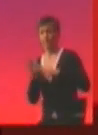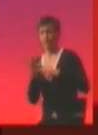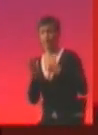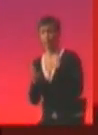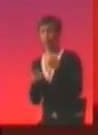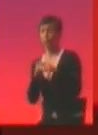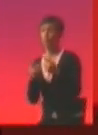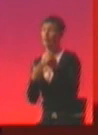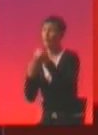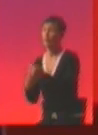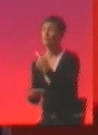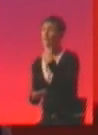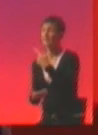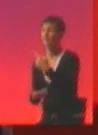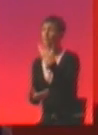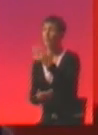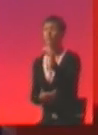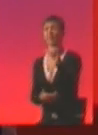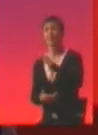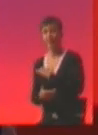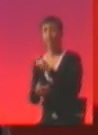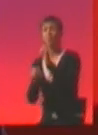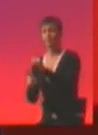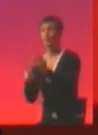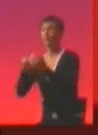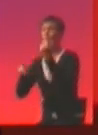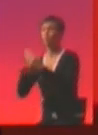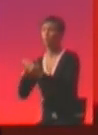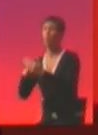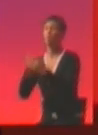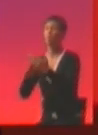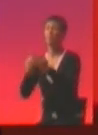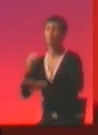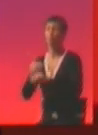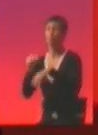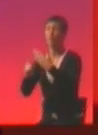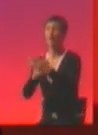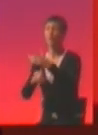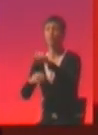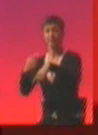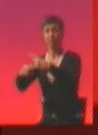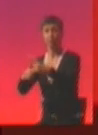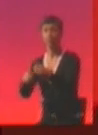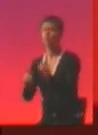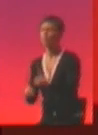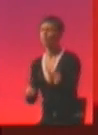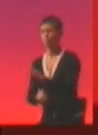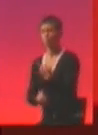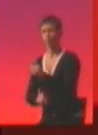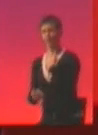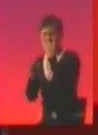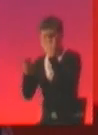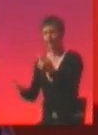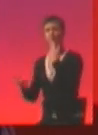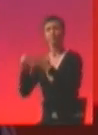of 750,000 people into jobs by the end of next year, because no one should be denied the dignity of work.